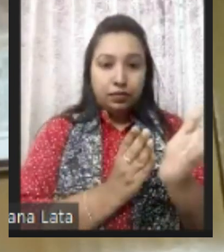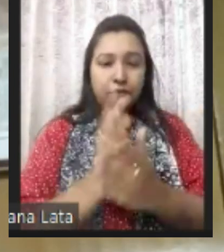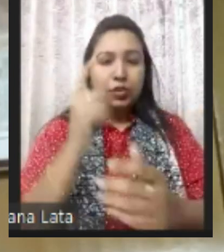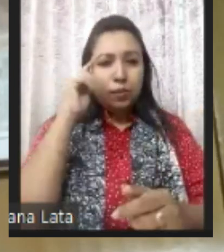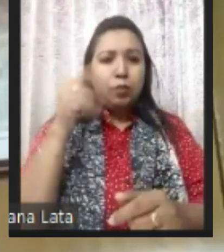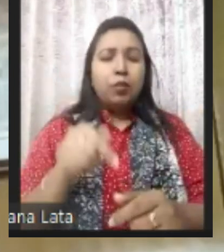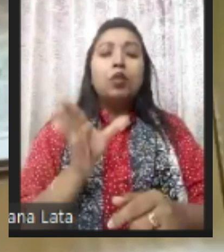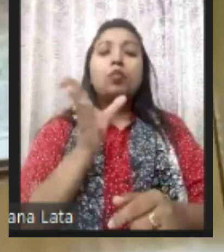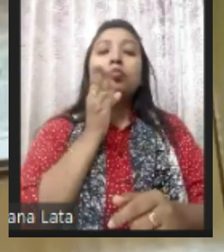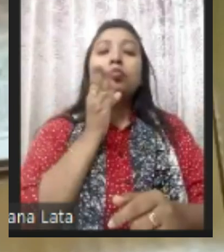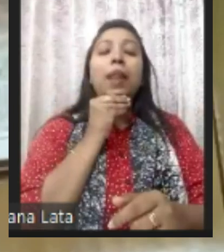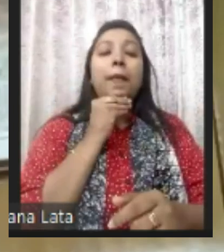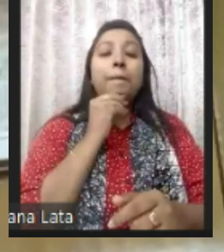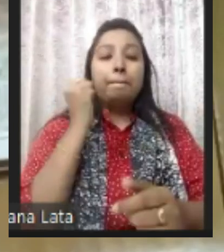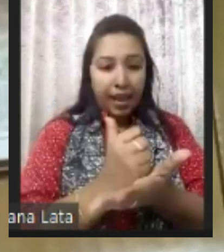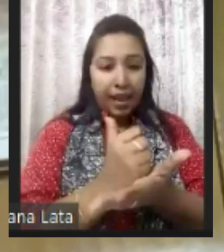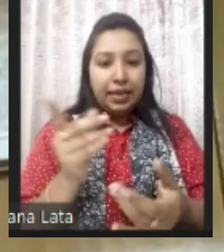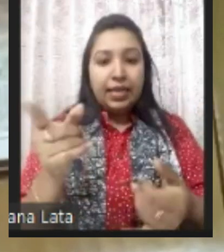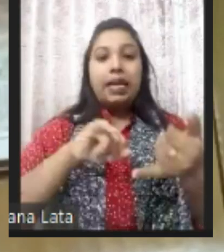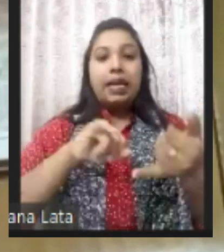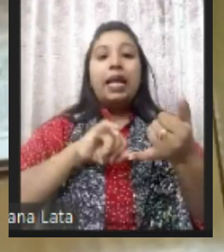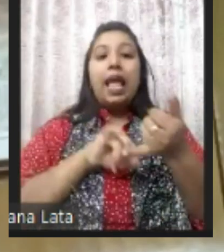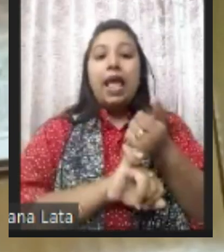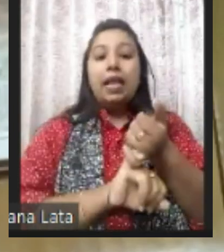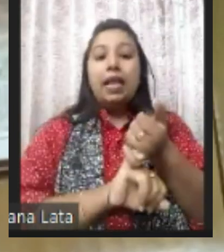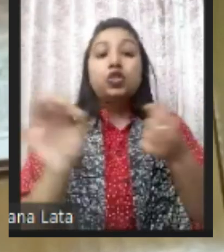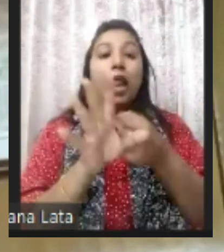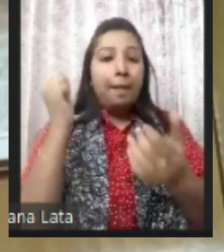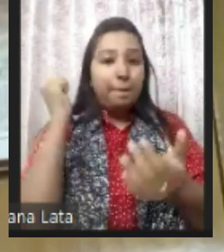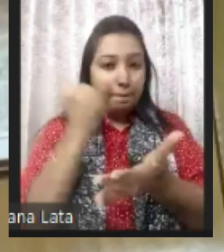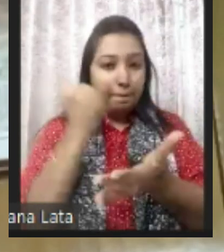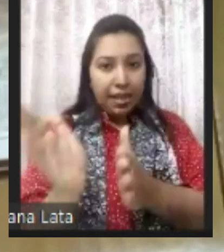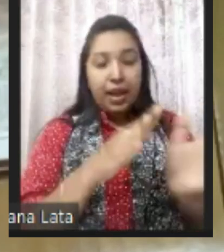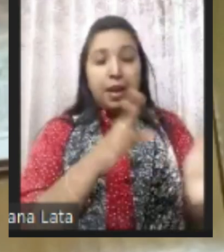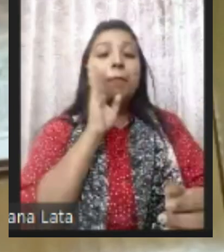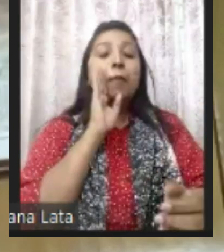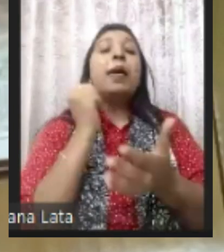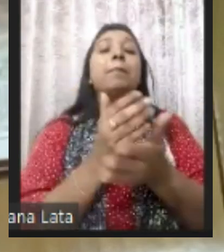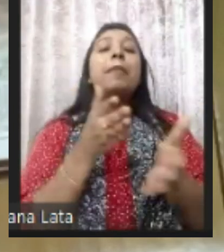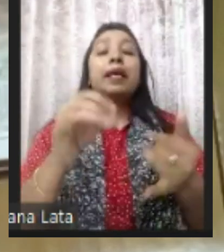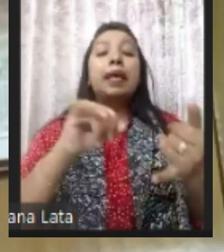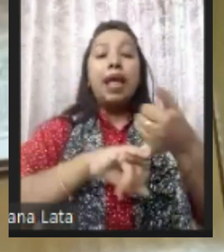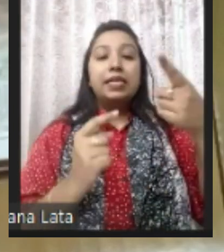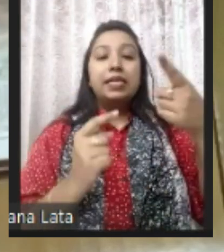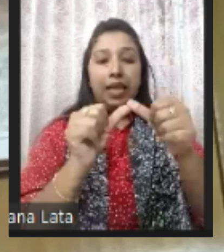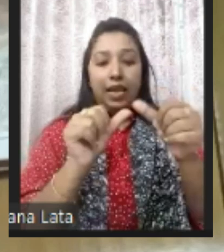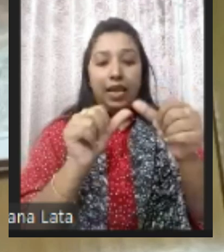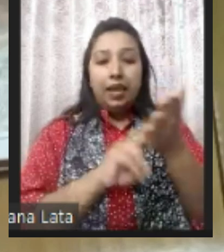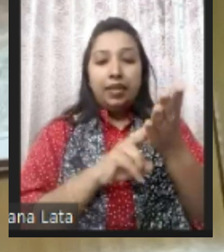Bank, Standard Bank, and Sonali Bank. So these are a few words from